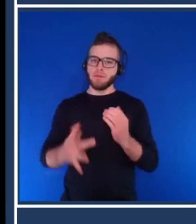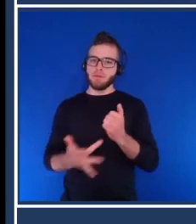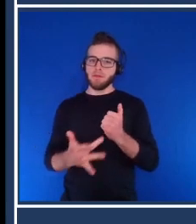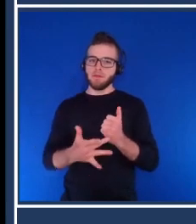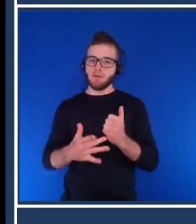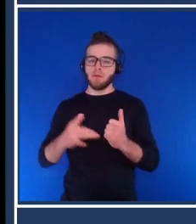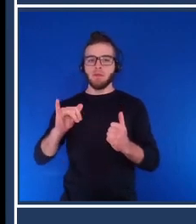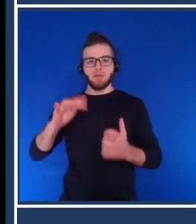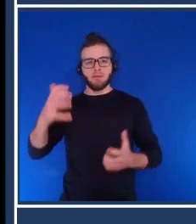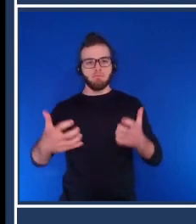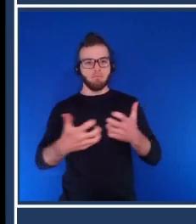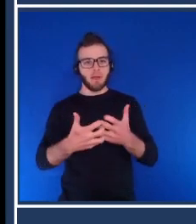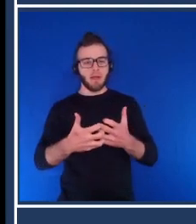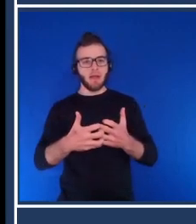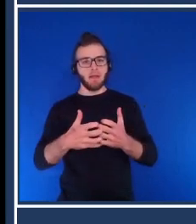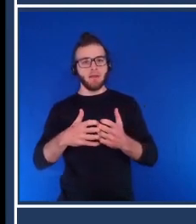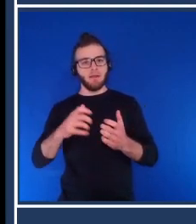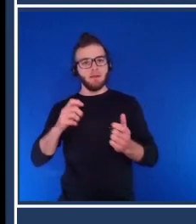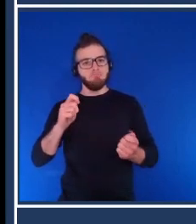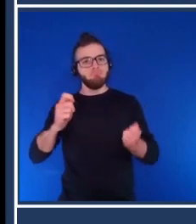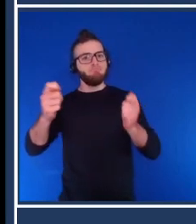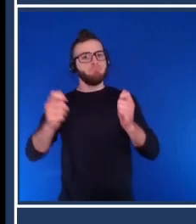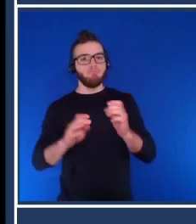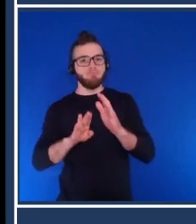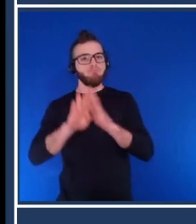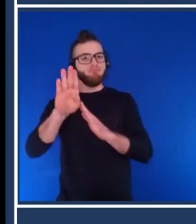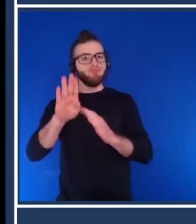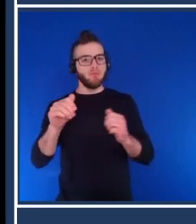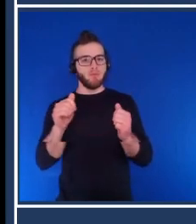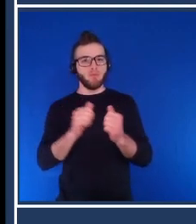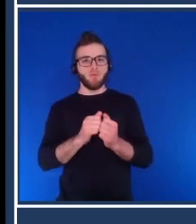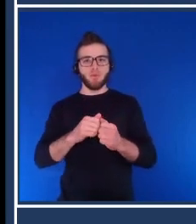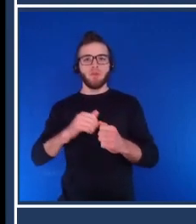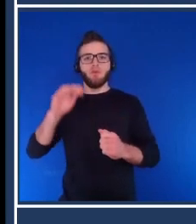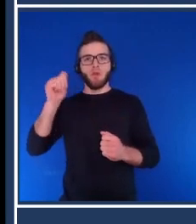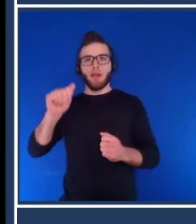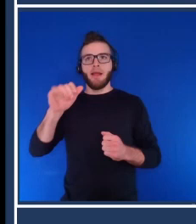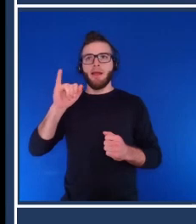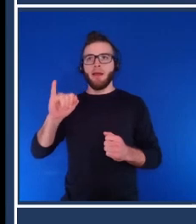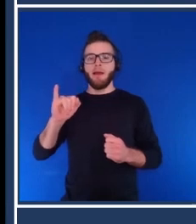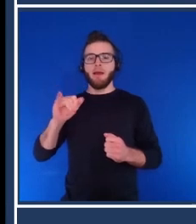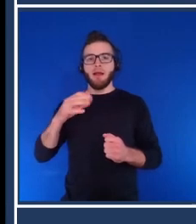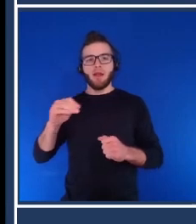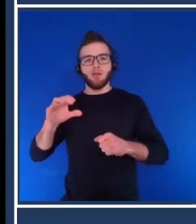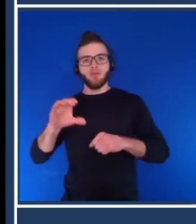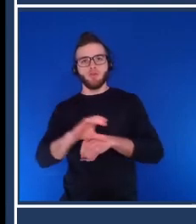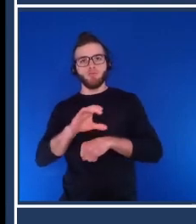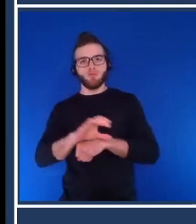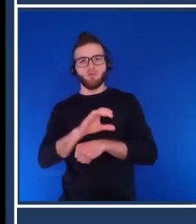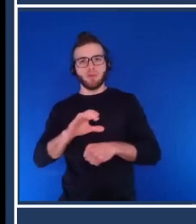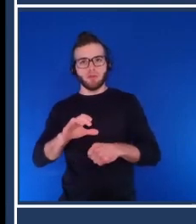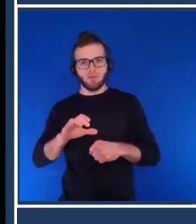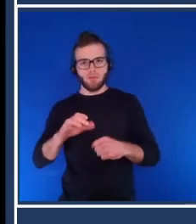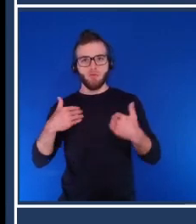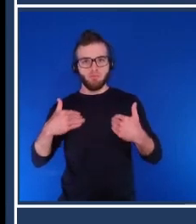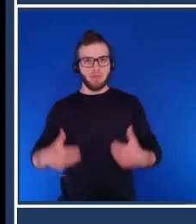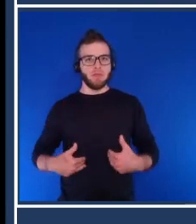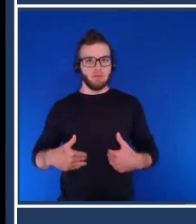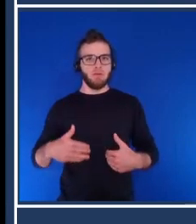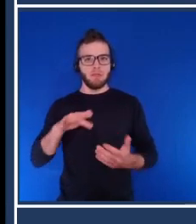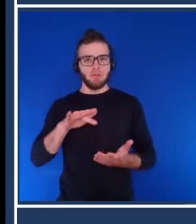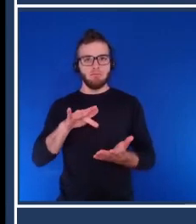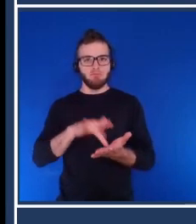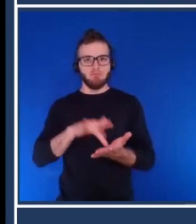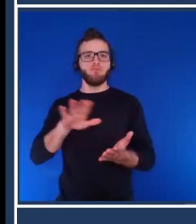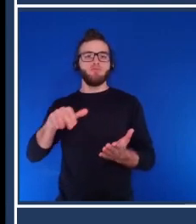human-centered computing and artificial intelligence. You can read more information about the Ability team's past and current research initiatives on